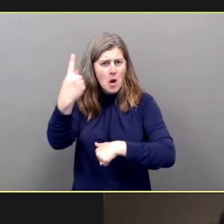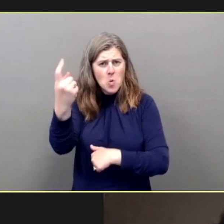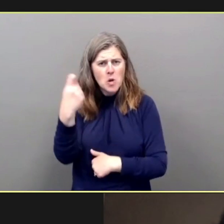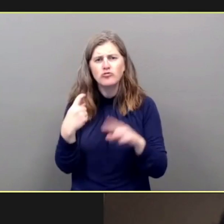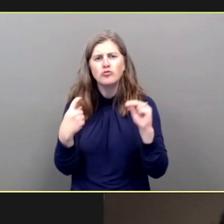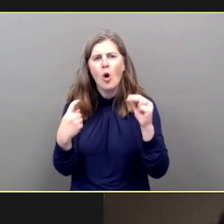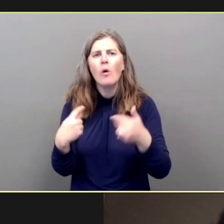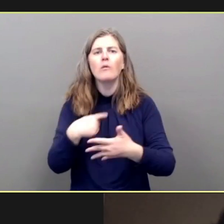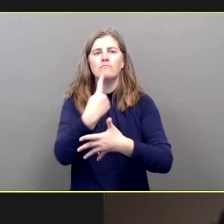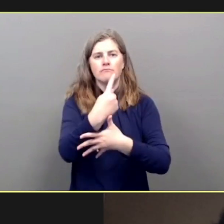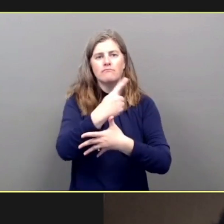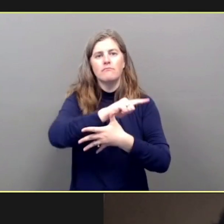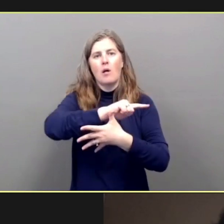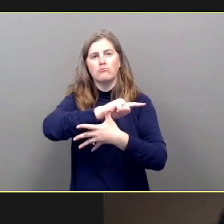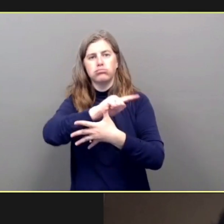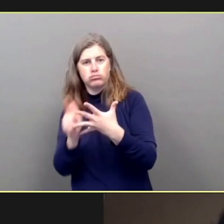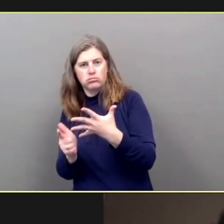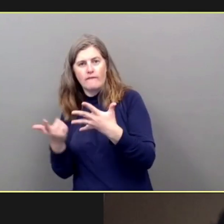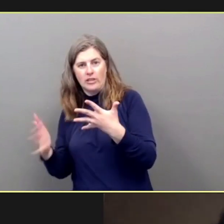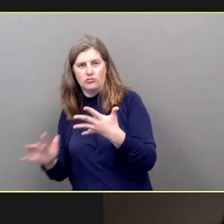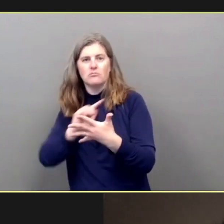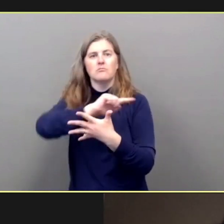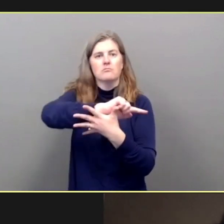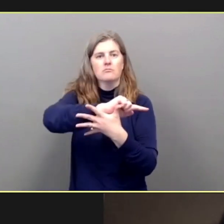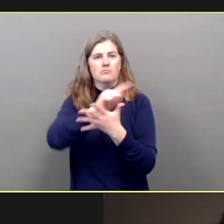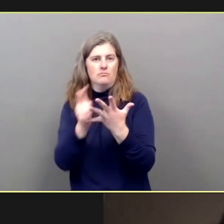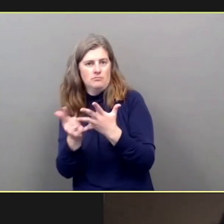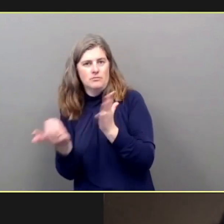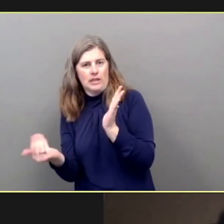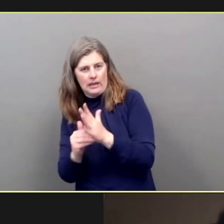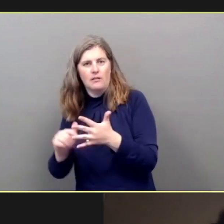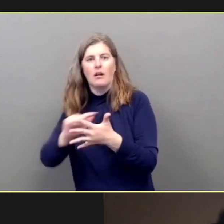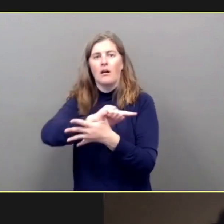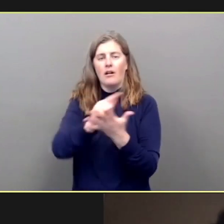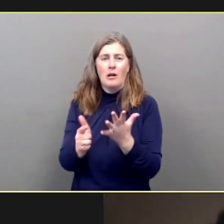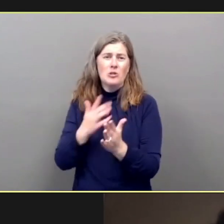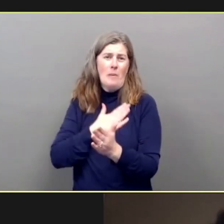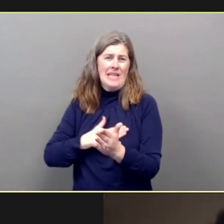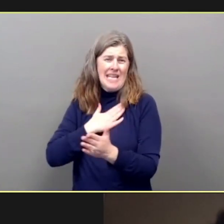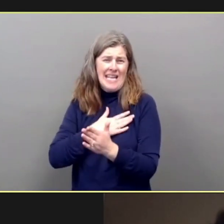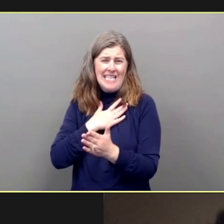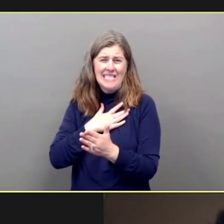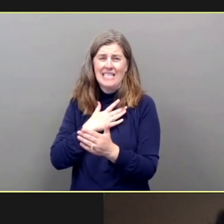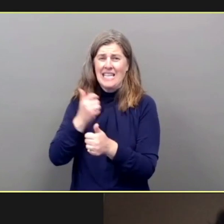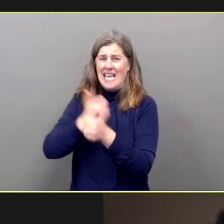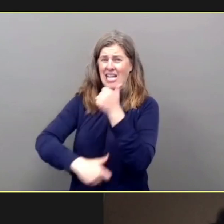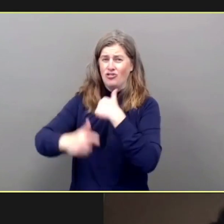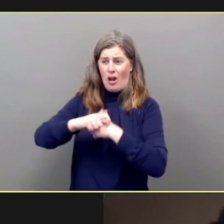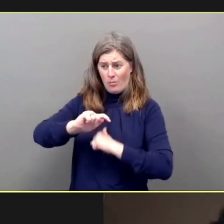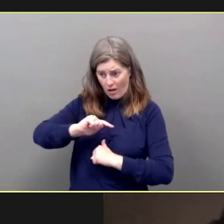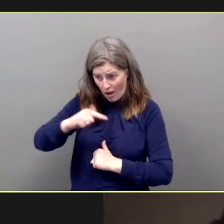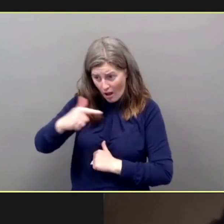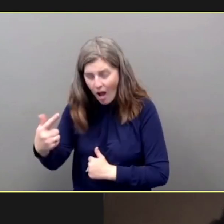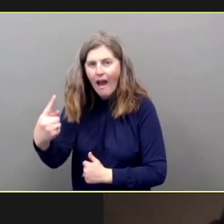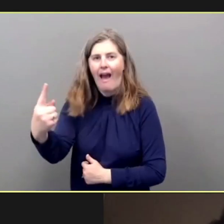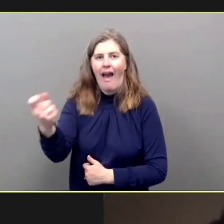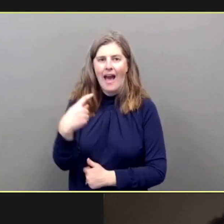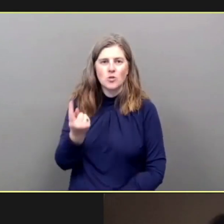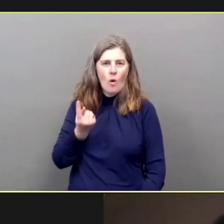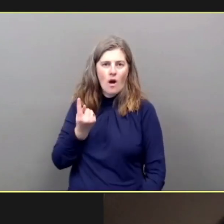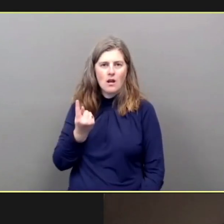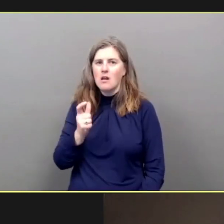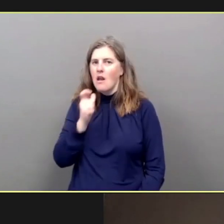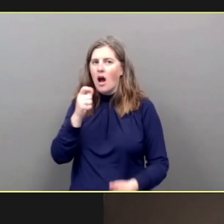We'll cycle through as many times as we need. So then our request to you is to just ask one question at a time and not cluster